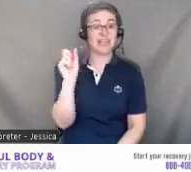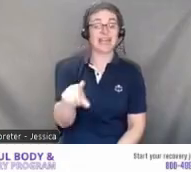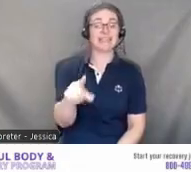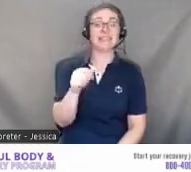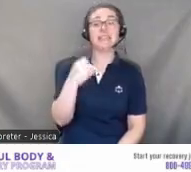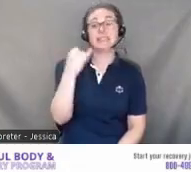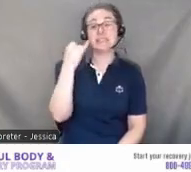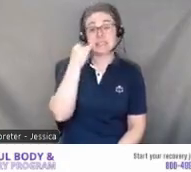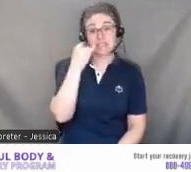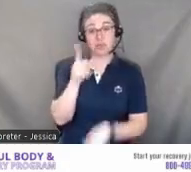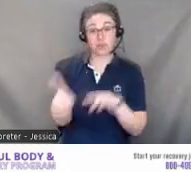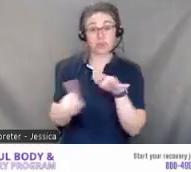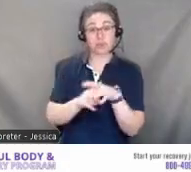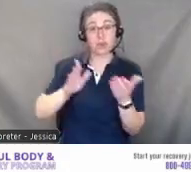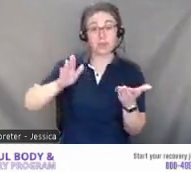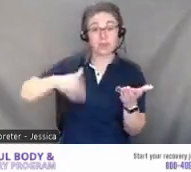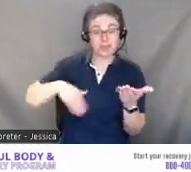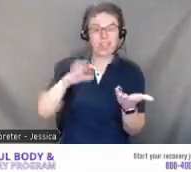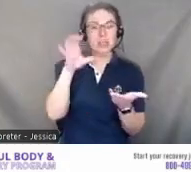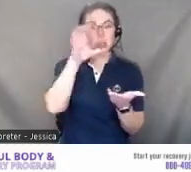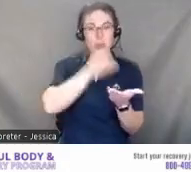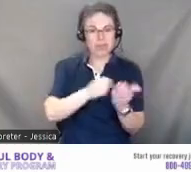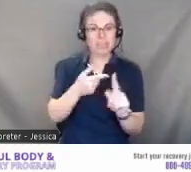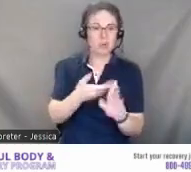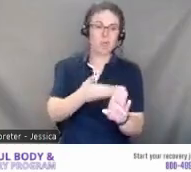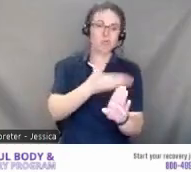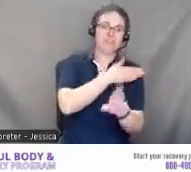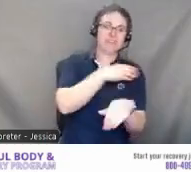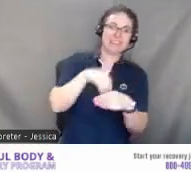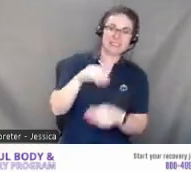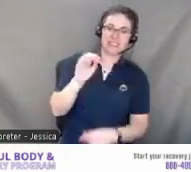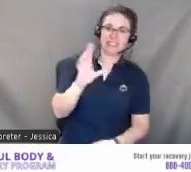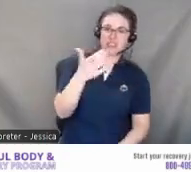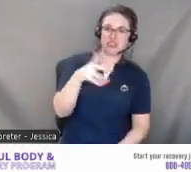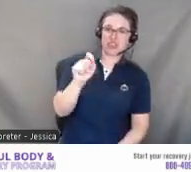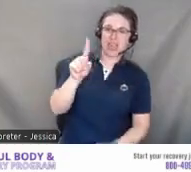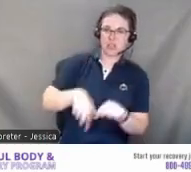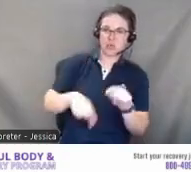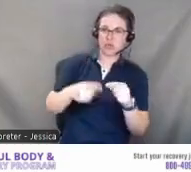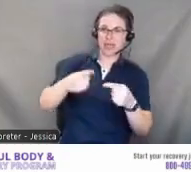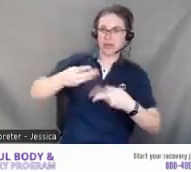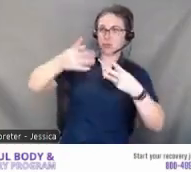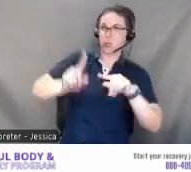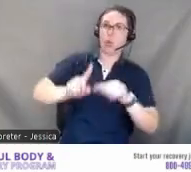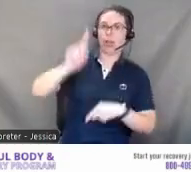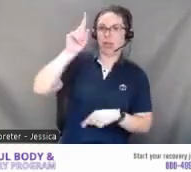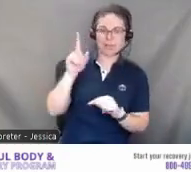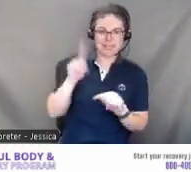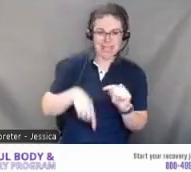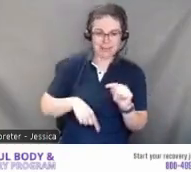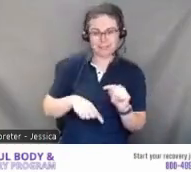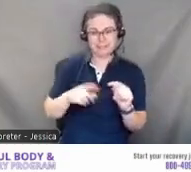If you come late in the meeting, you've missed the stuff that's from before on the chat. You can't get to it, which is a pain in the rear.